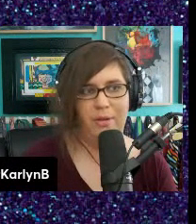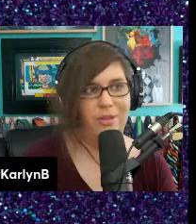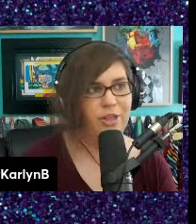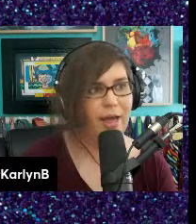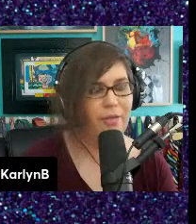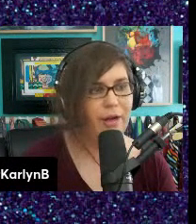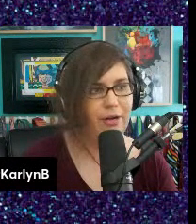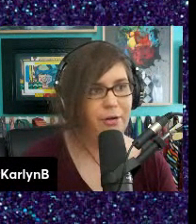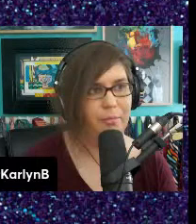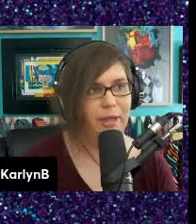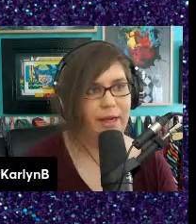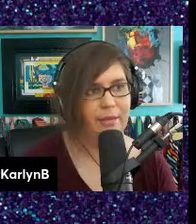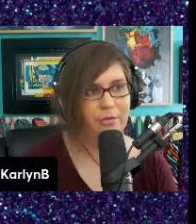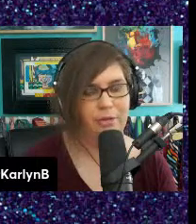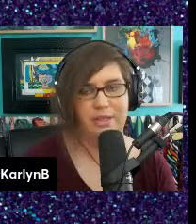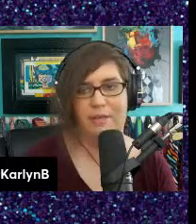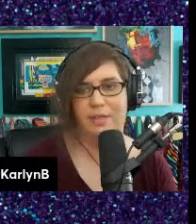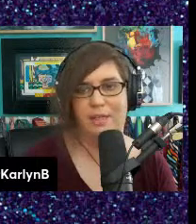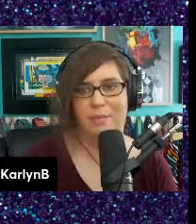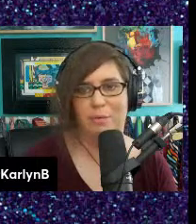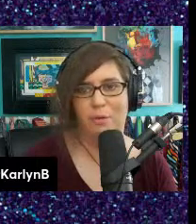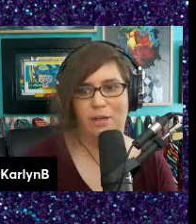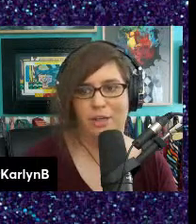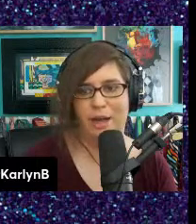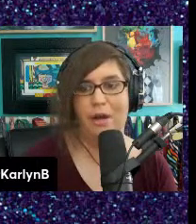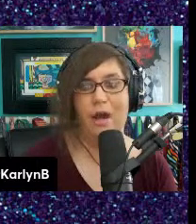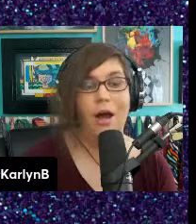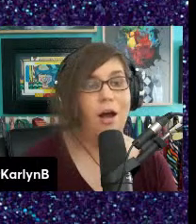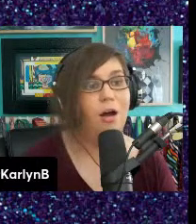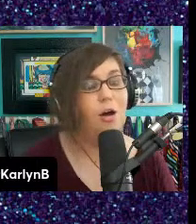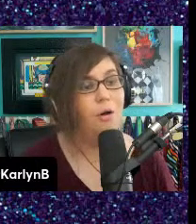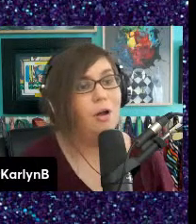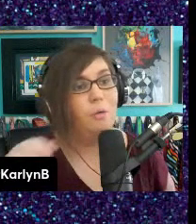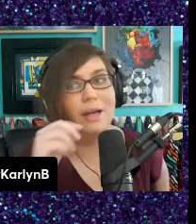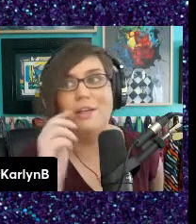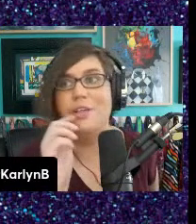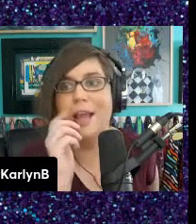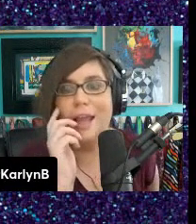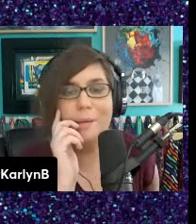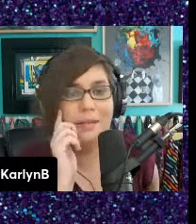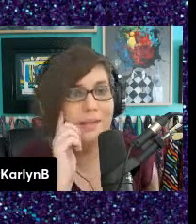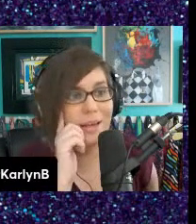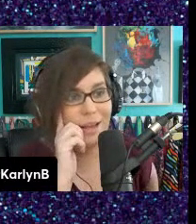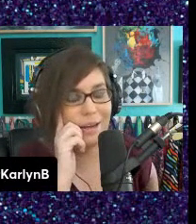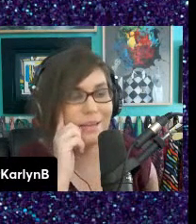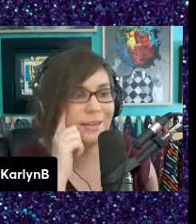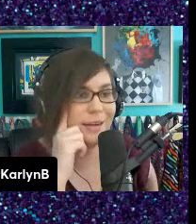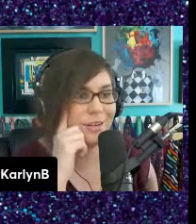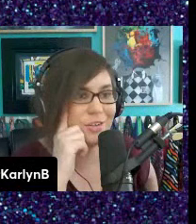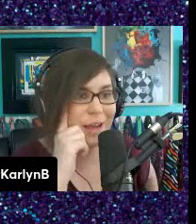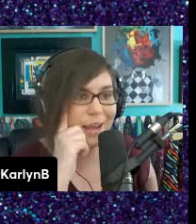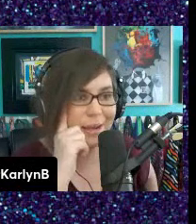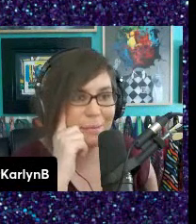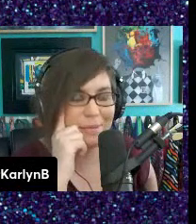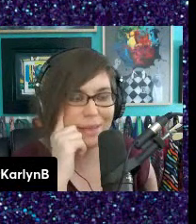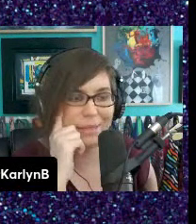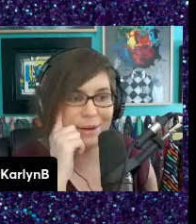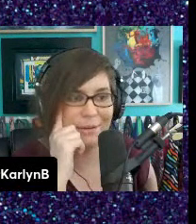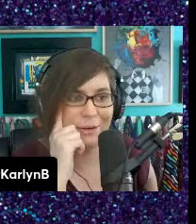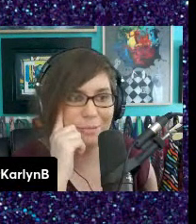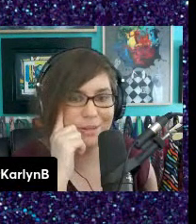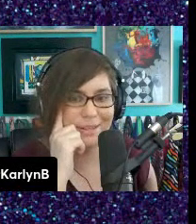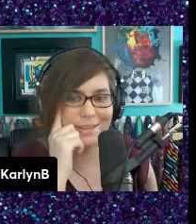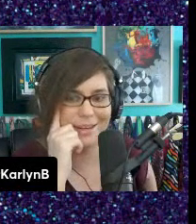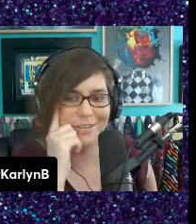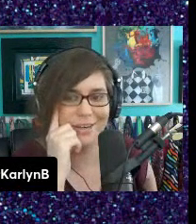People in the chat on their end are complaining there's only 17 people watching now. Oh, what a shame, isn't it? Isn't it a shame that their